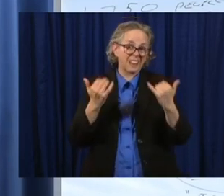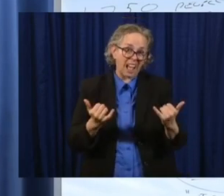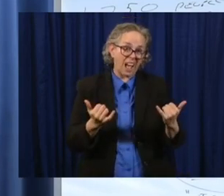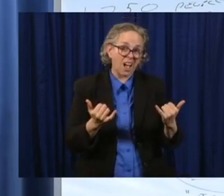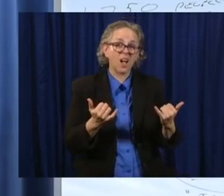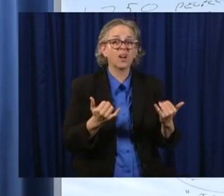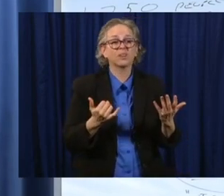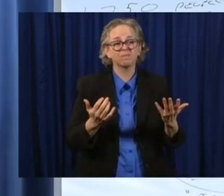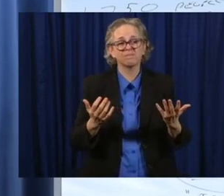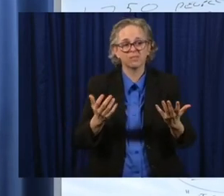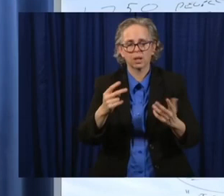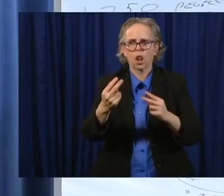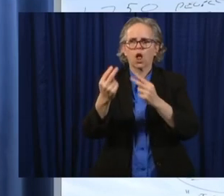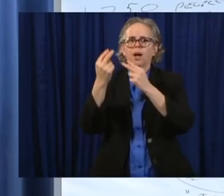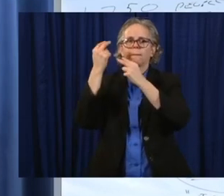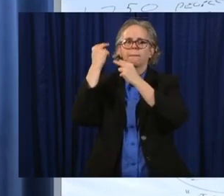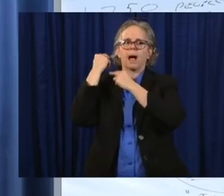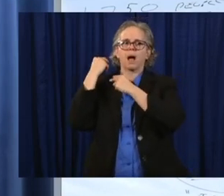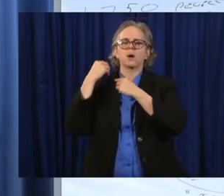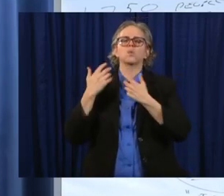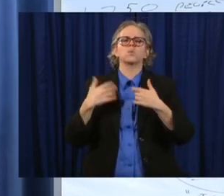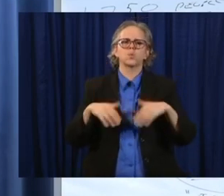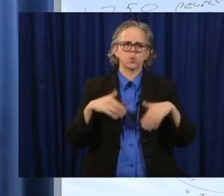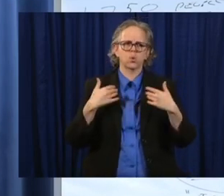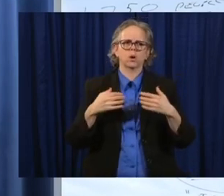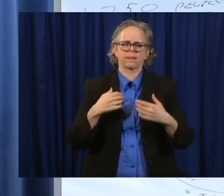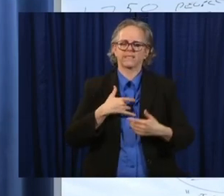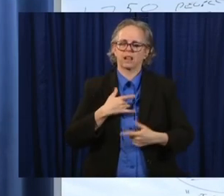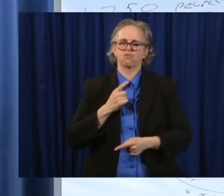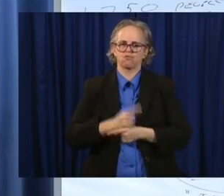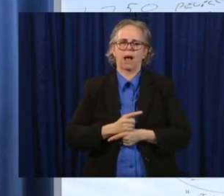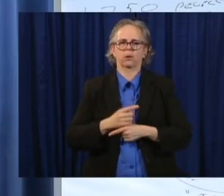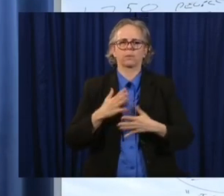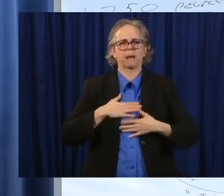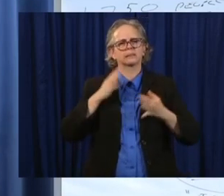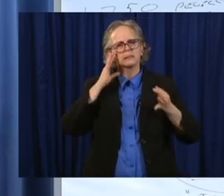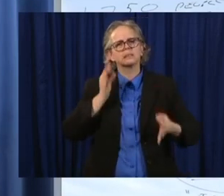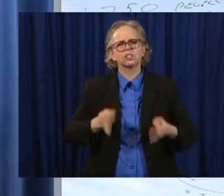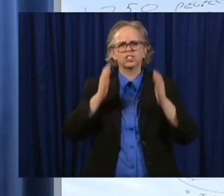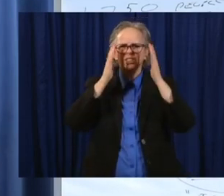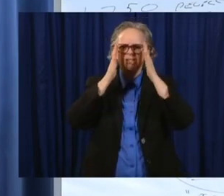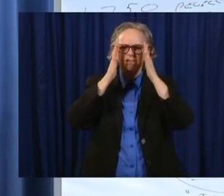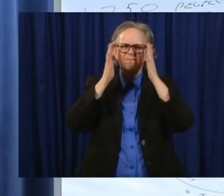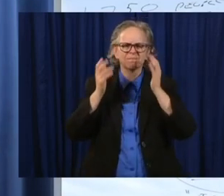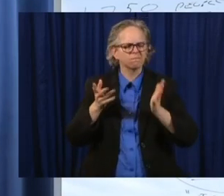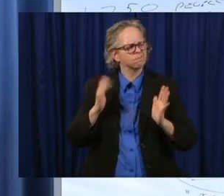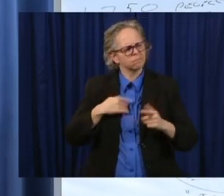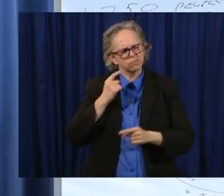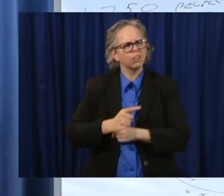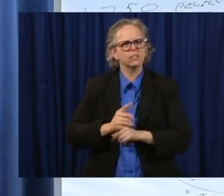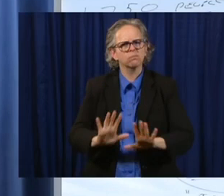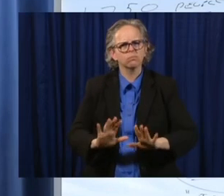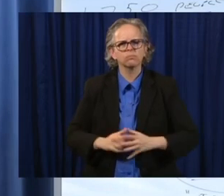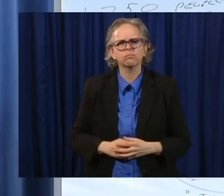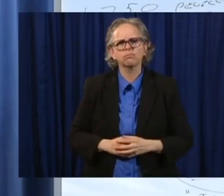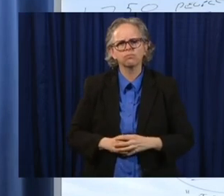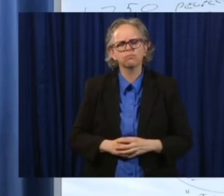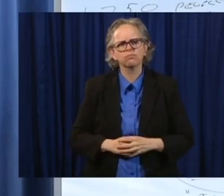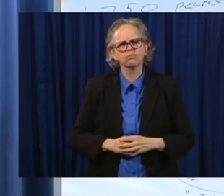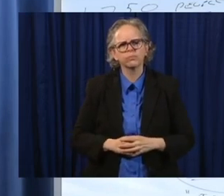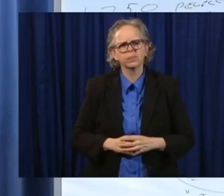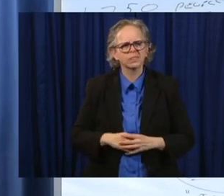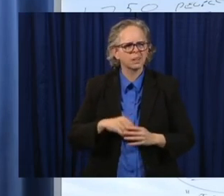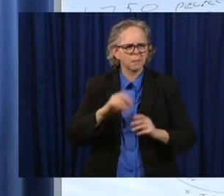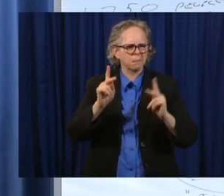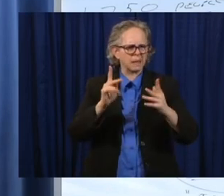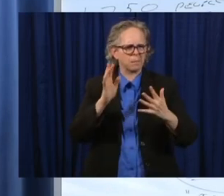decision looks like. So I think it was the right decision. People have many opportunities to